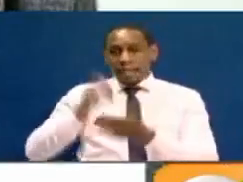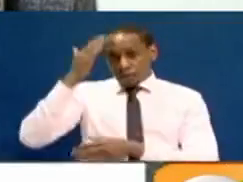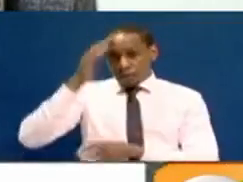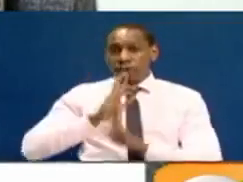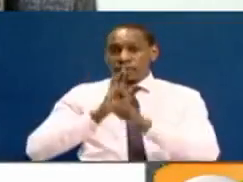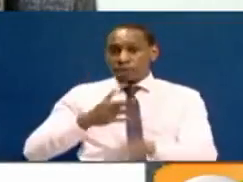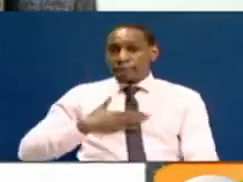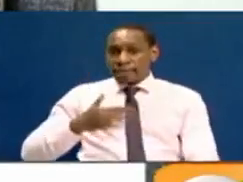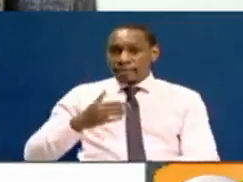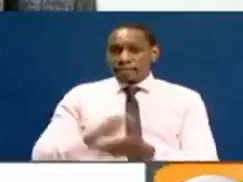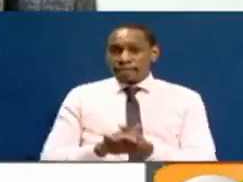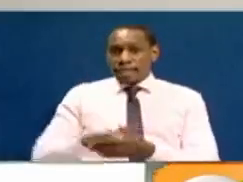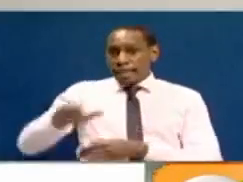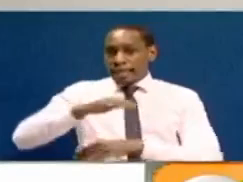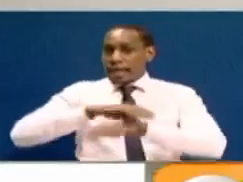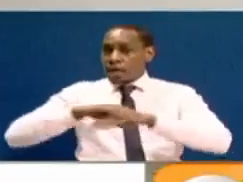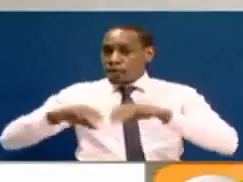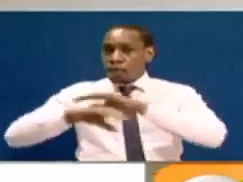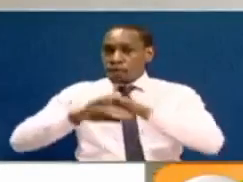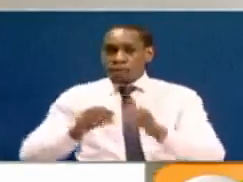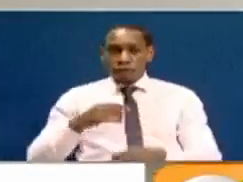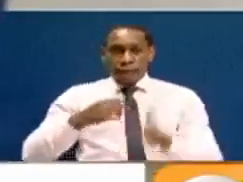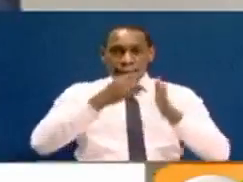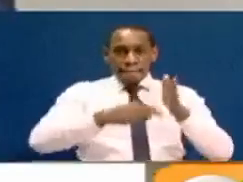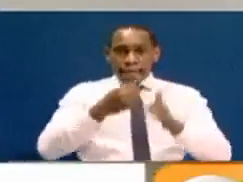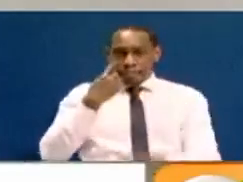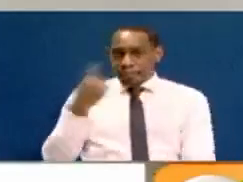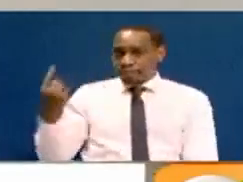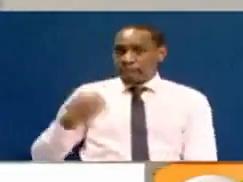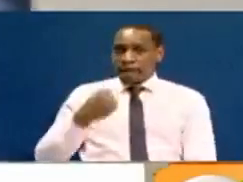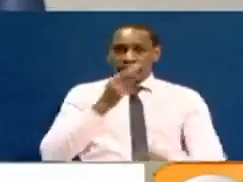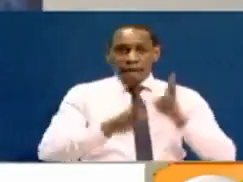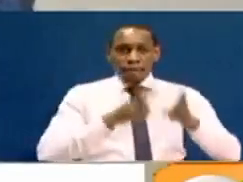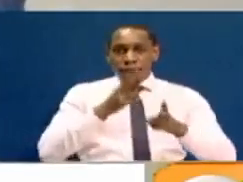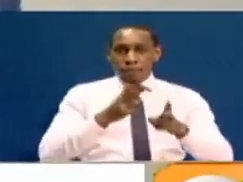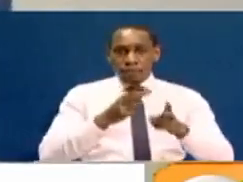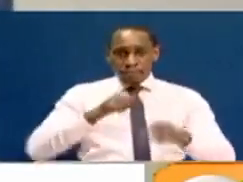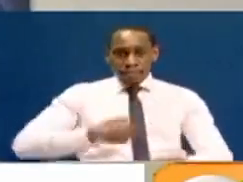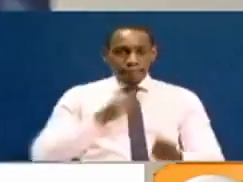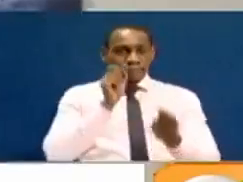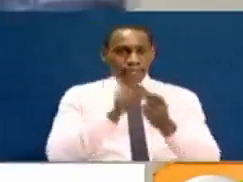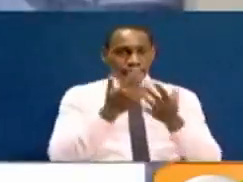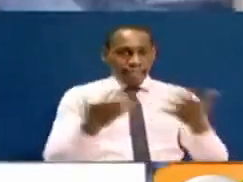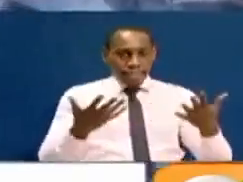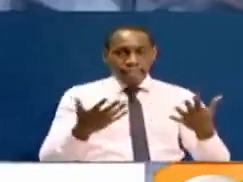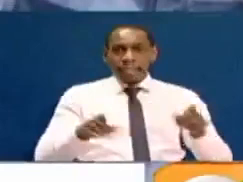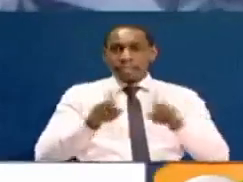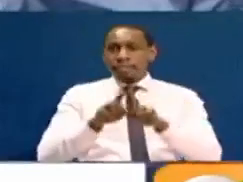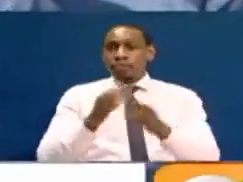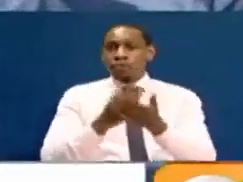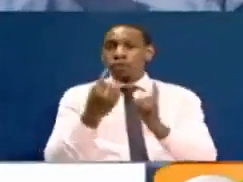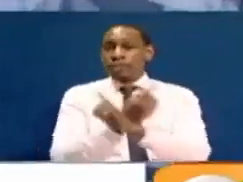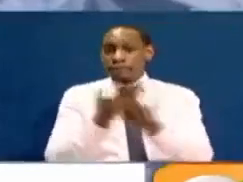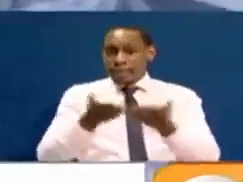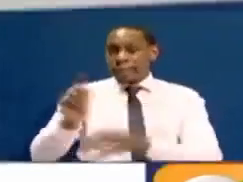results zangu within my comfort. This machine holds up to 22 oral self-test kit. It's one of its